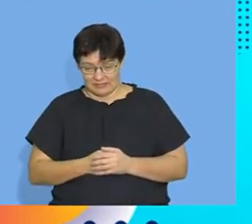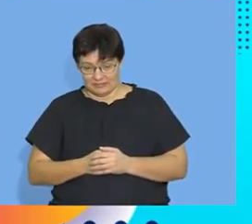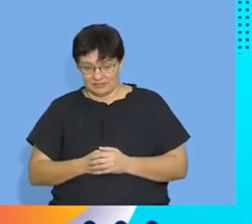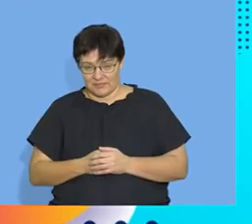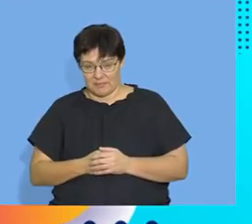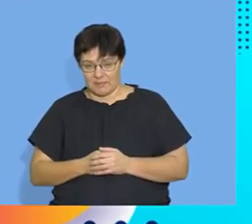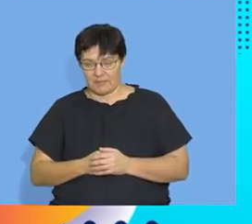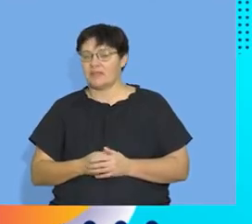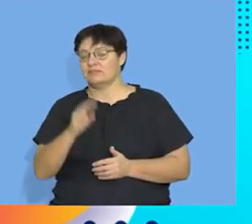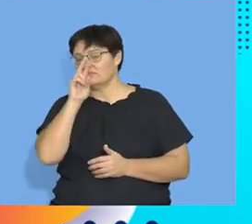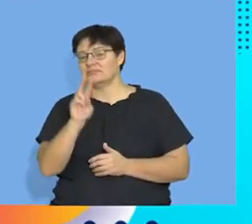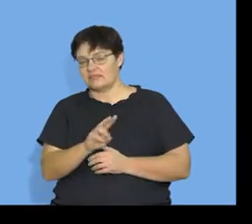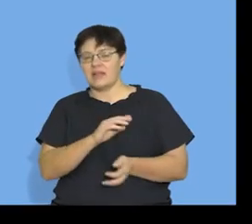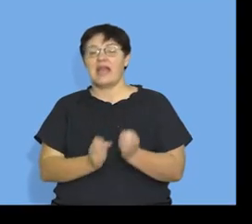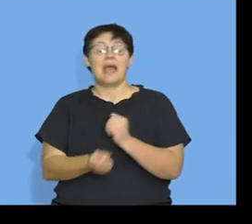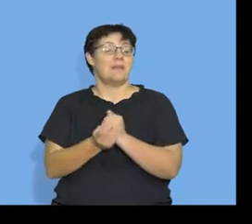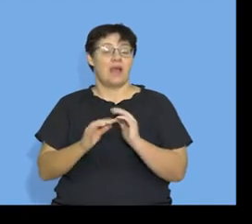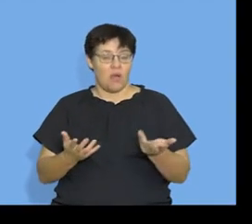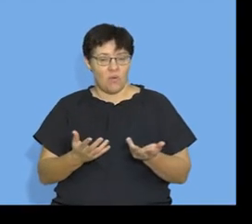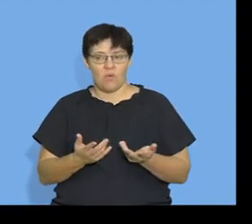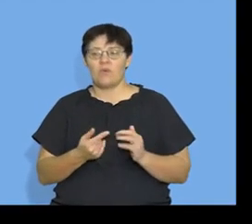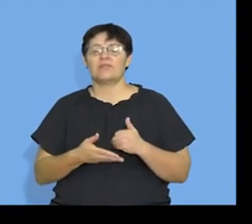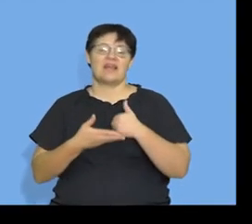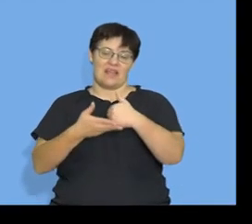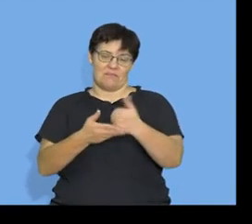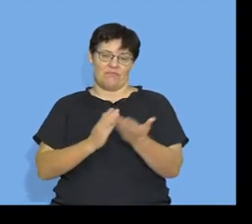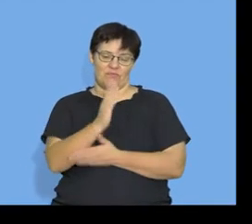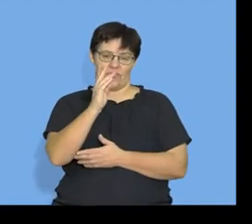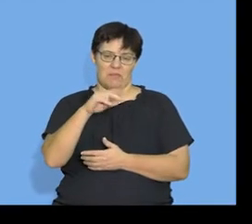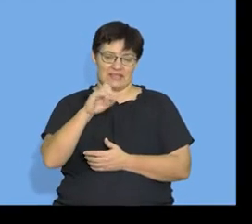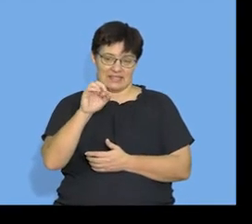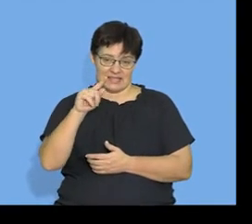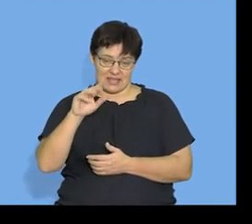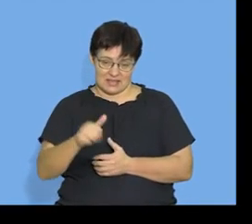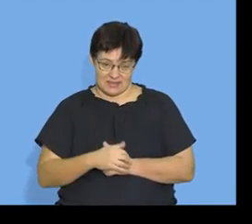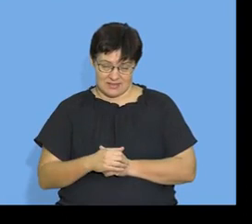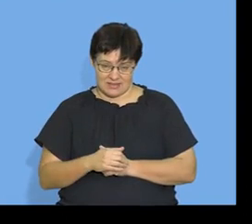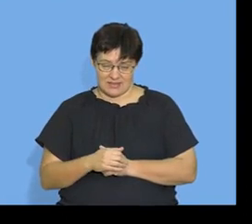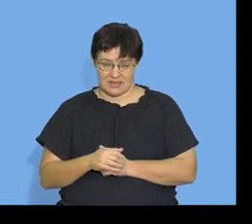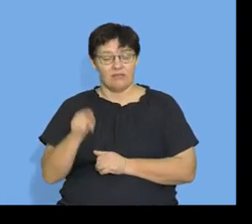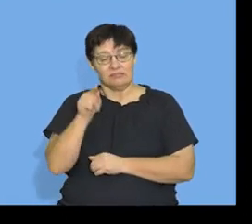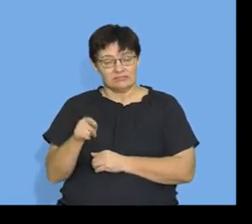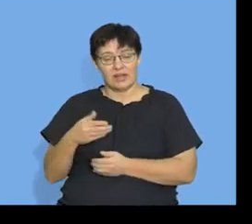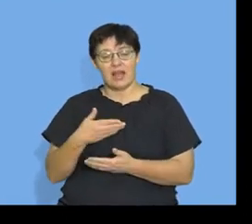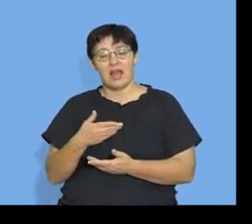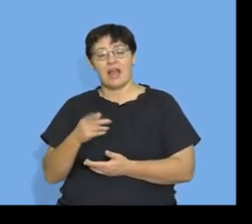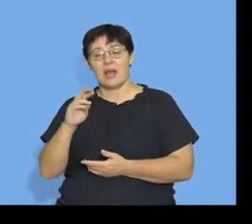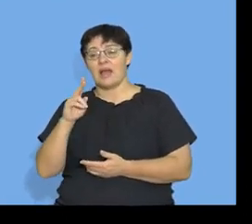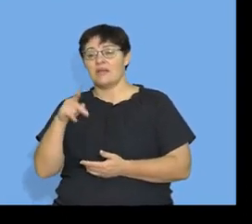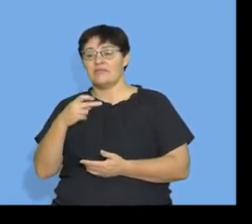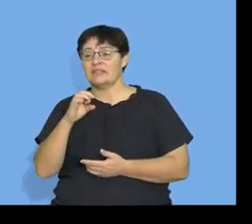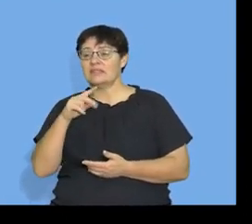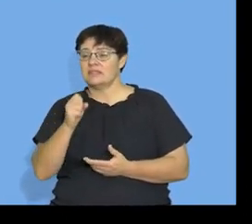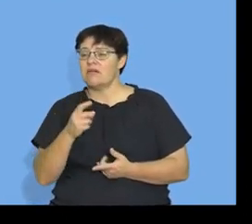removed. And so we see that this happens through the aid of the placenta. We also know that the baby or the fetus